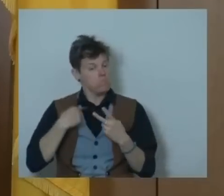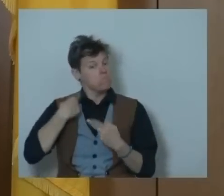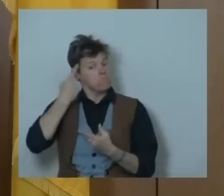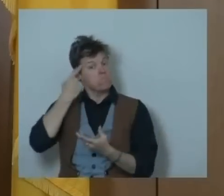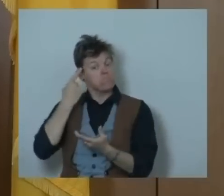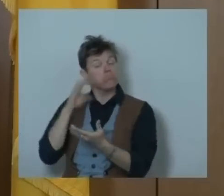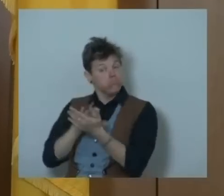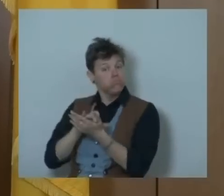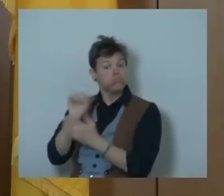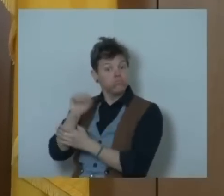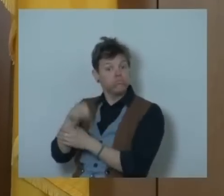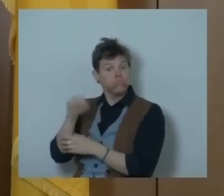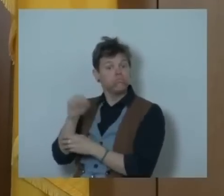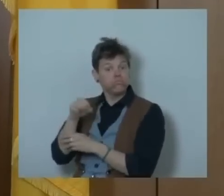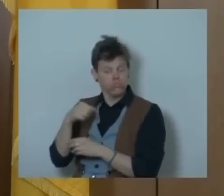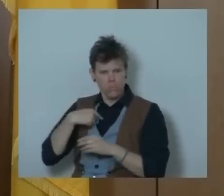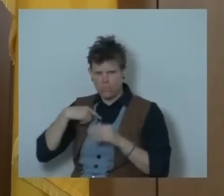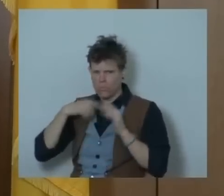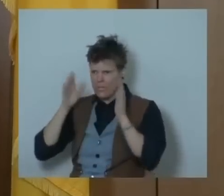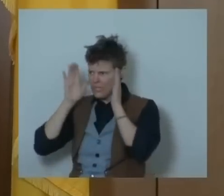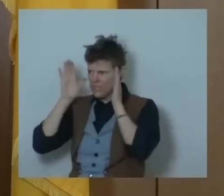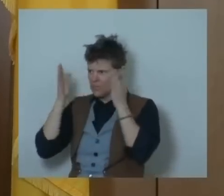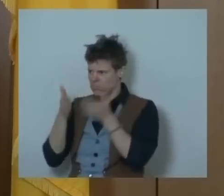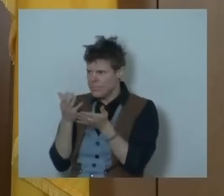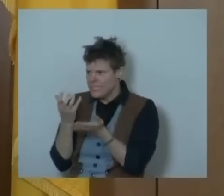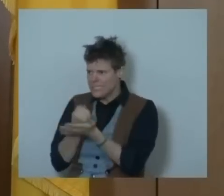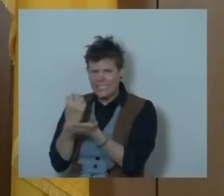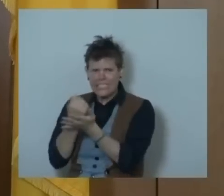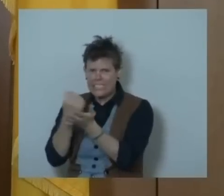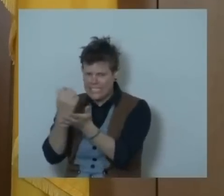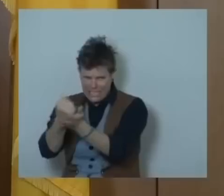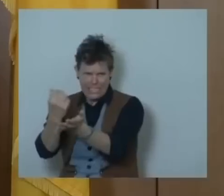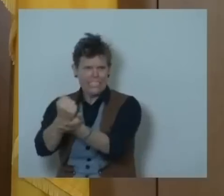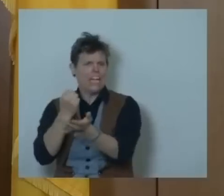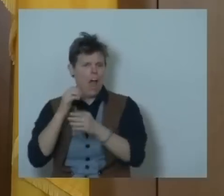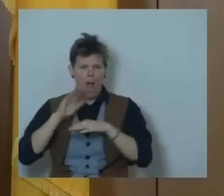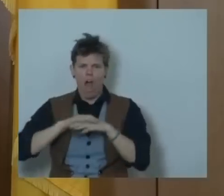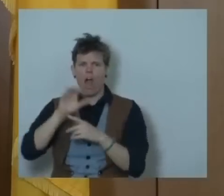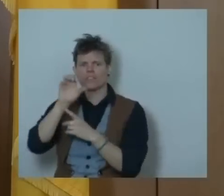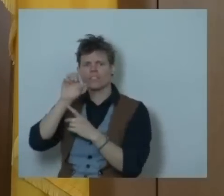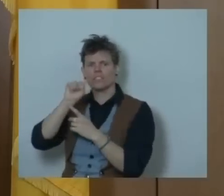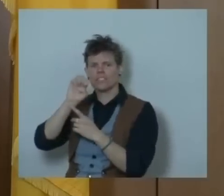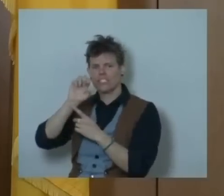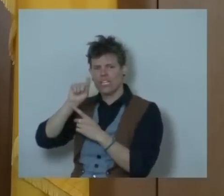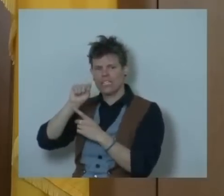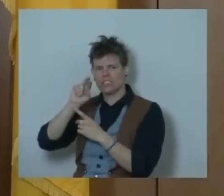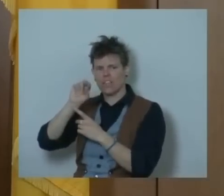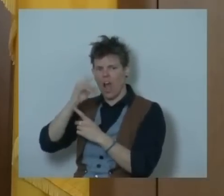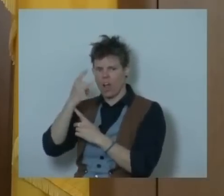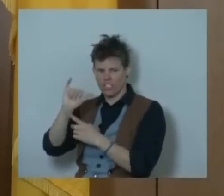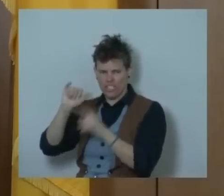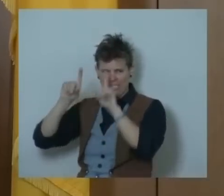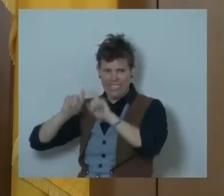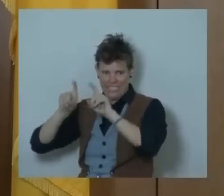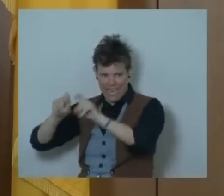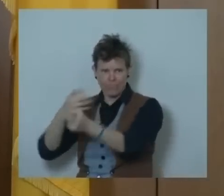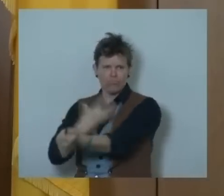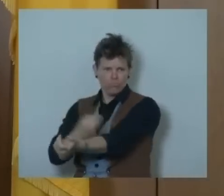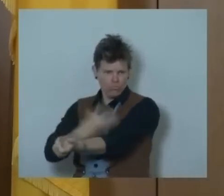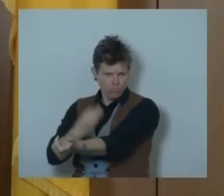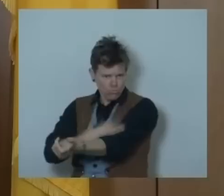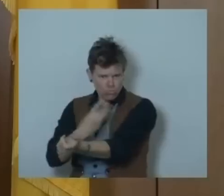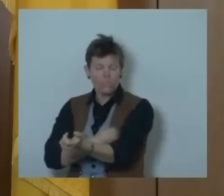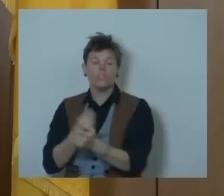serology testing. And let me tell you all the negatives about that. One, we are already seeing what I think are high stakes, high risk